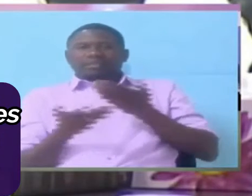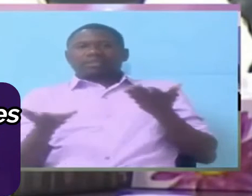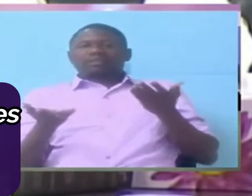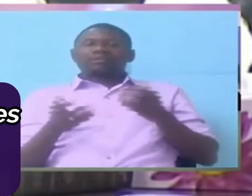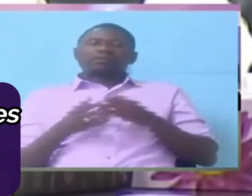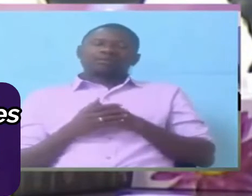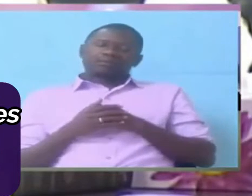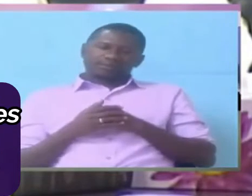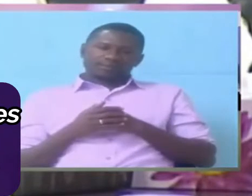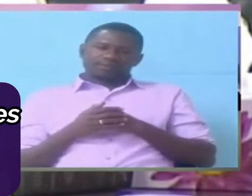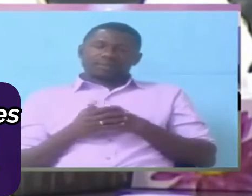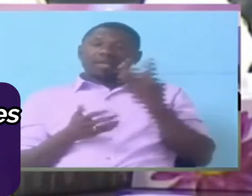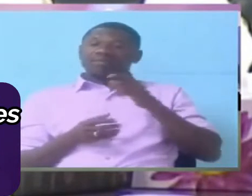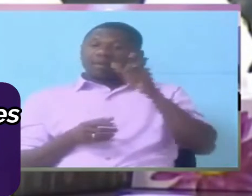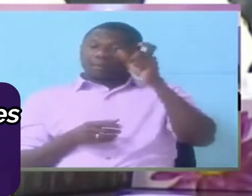become